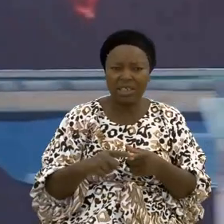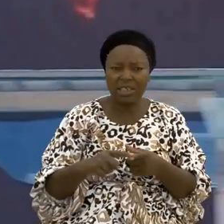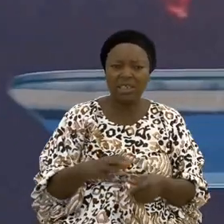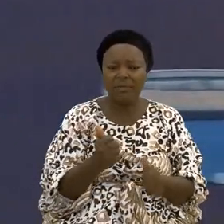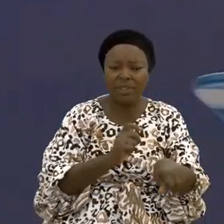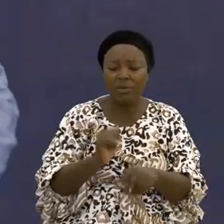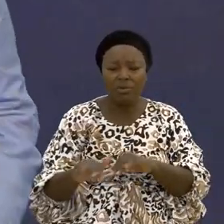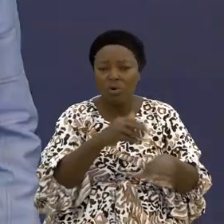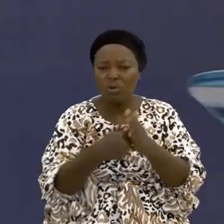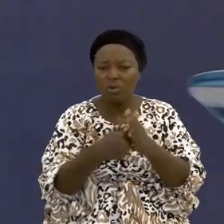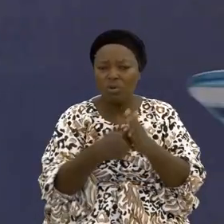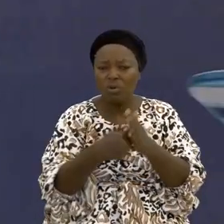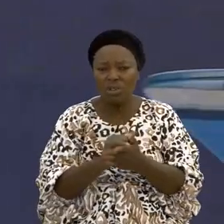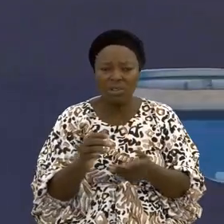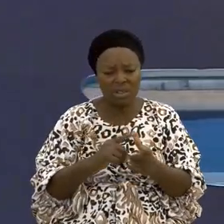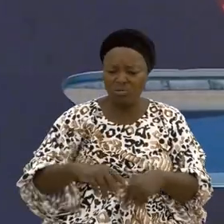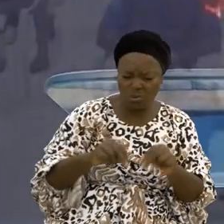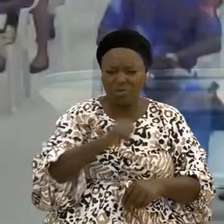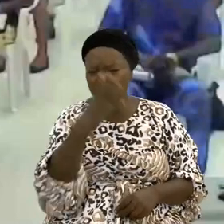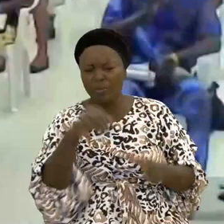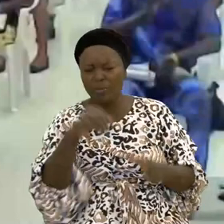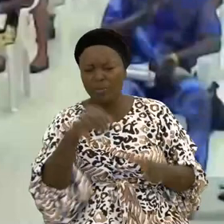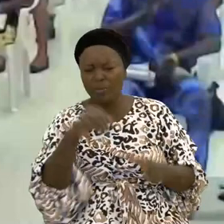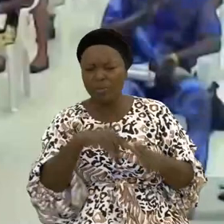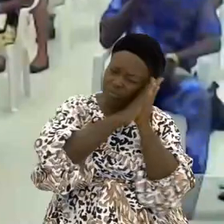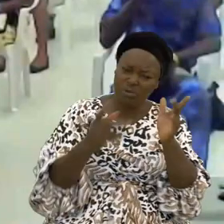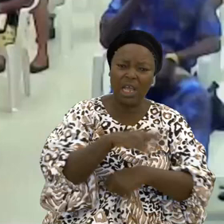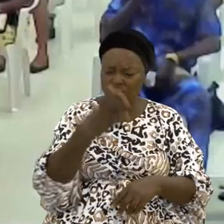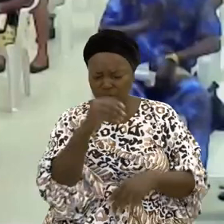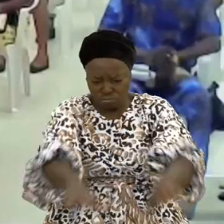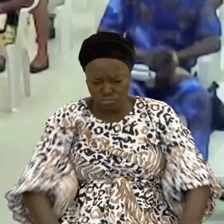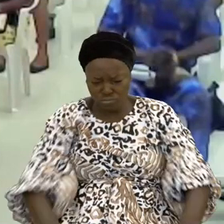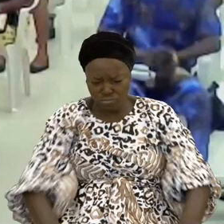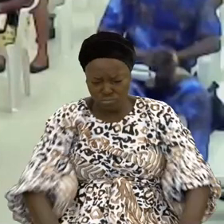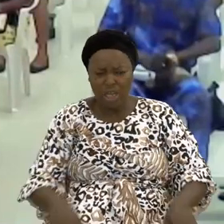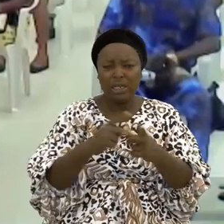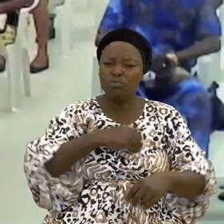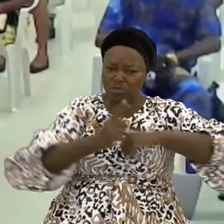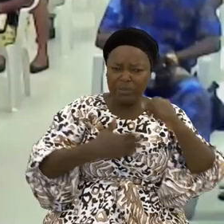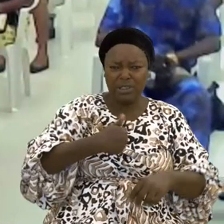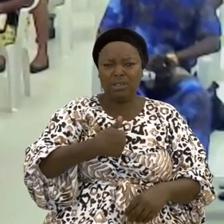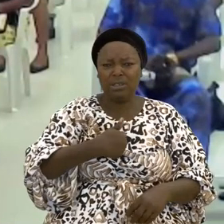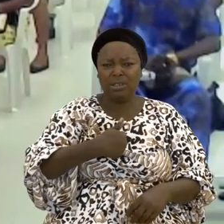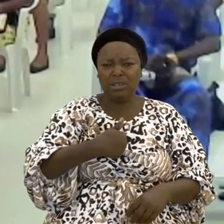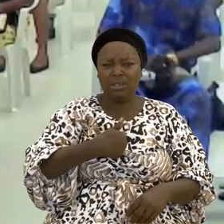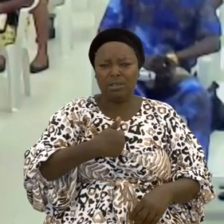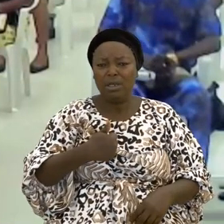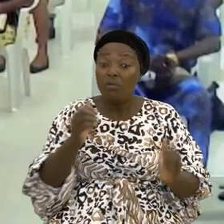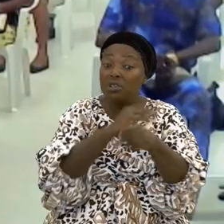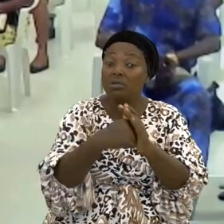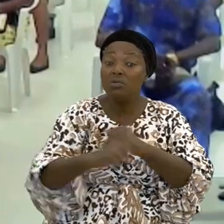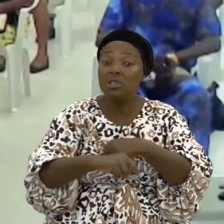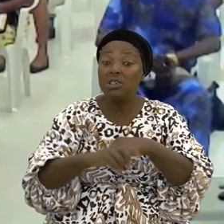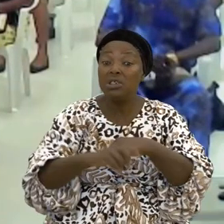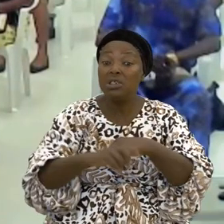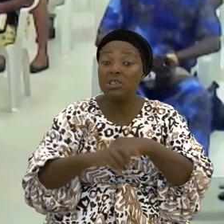thing. You say, I will not sleep on the bed today. I'll sleep on the ground. I will punish myself. With all the punishment you give